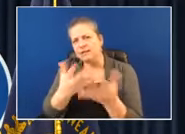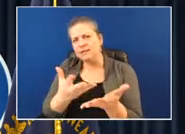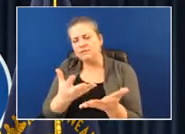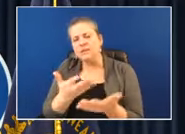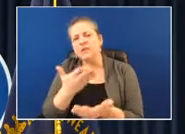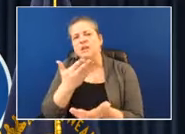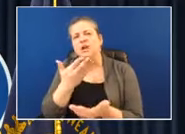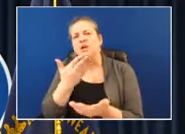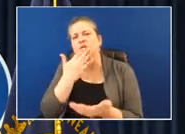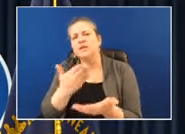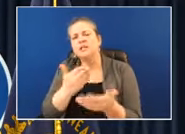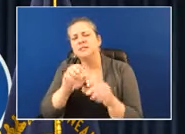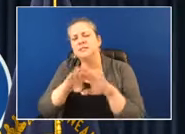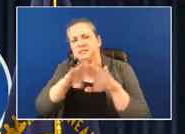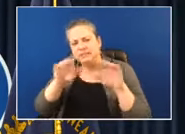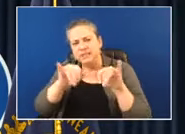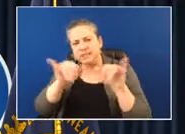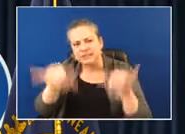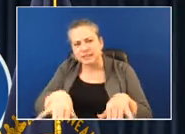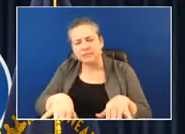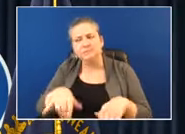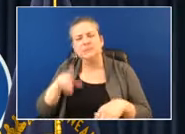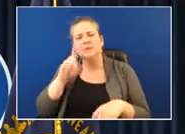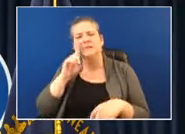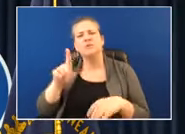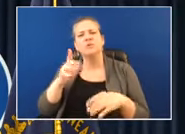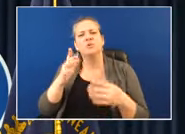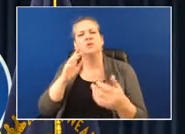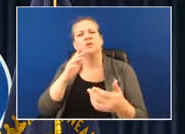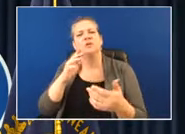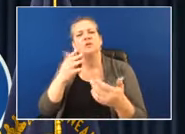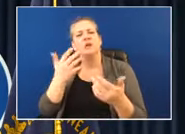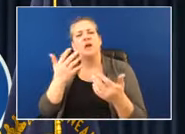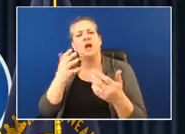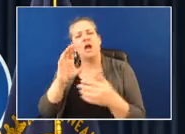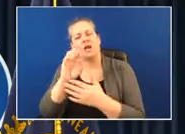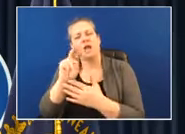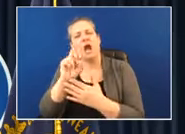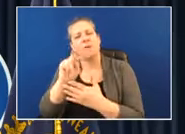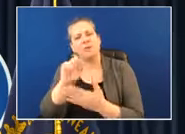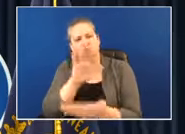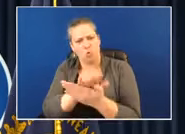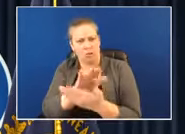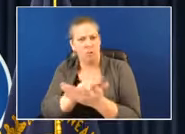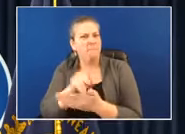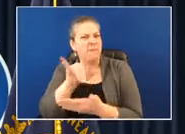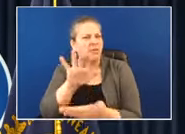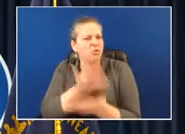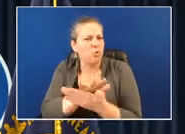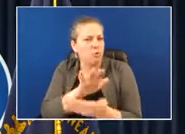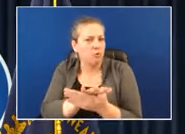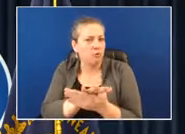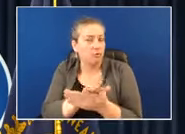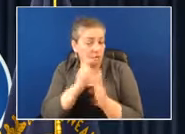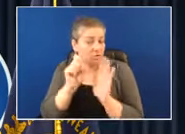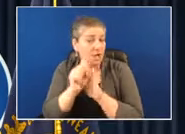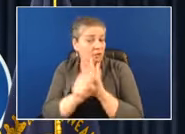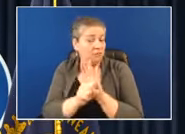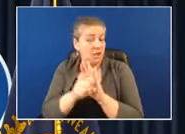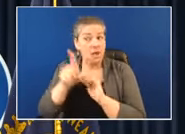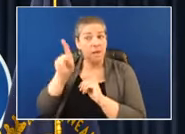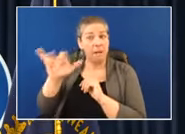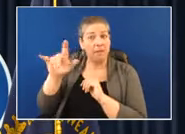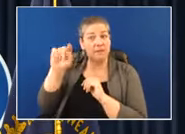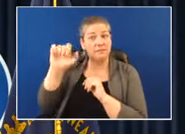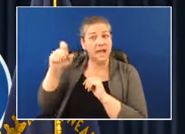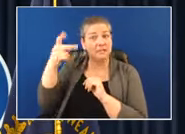of common schools throughout the state. Common schools are public schools, and public taxpayer dollars, I